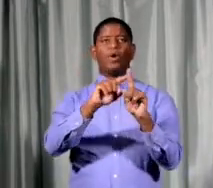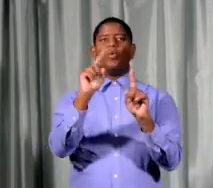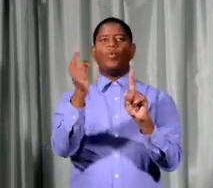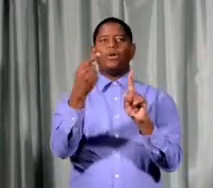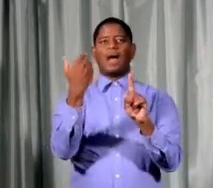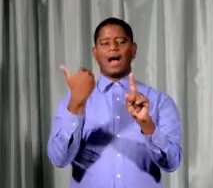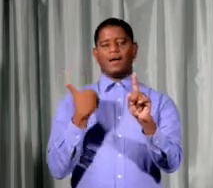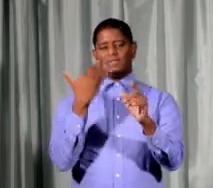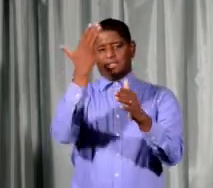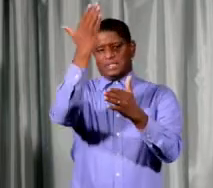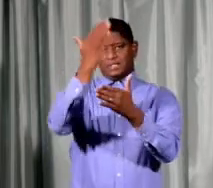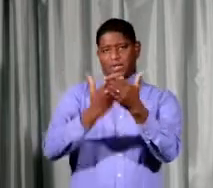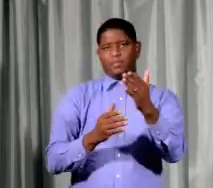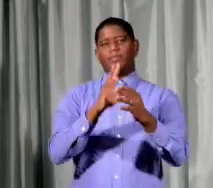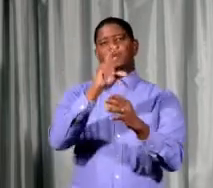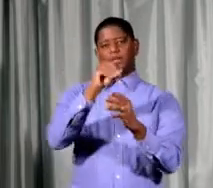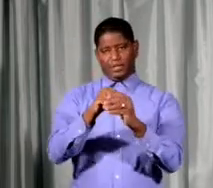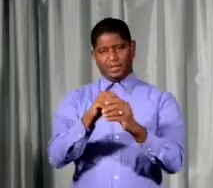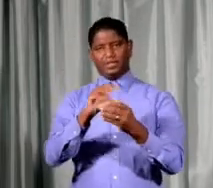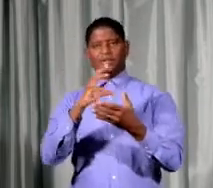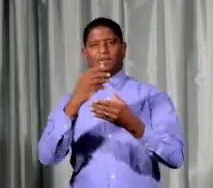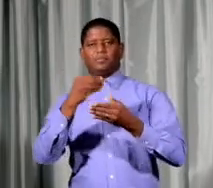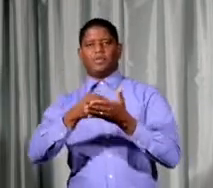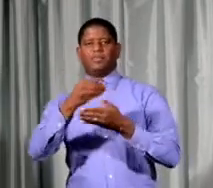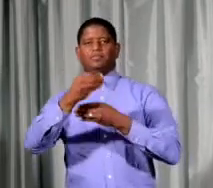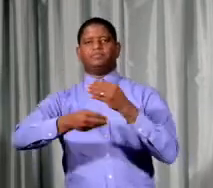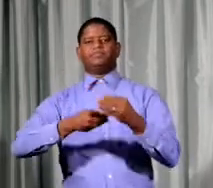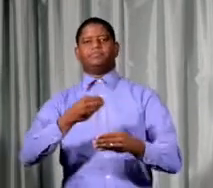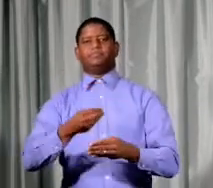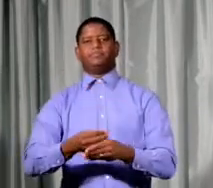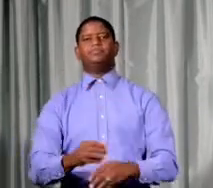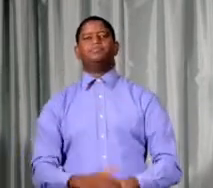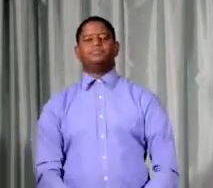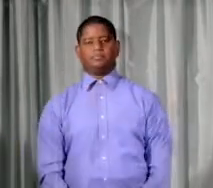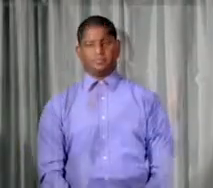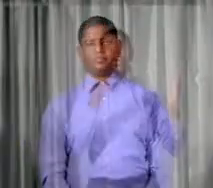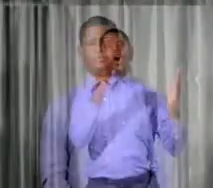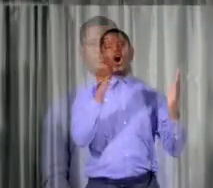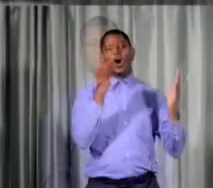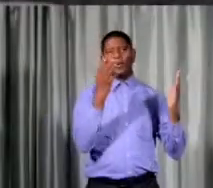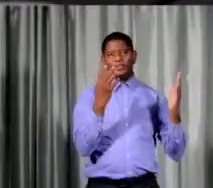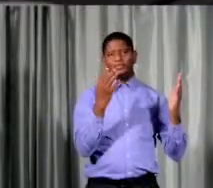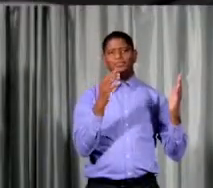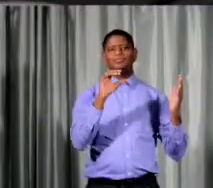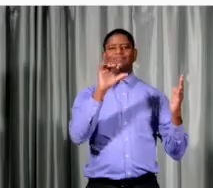$161,000. But they only have that in cash.